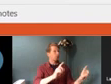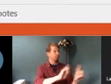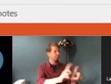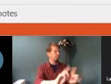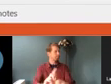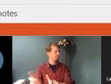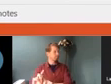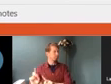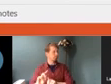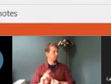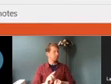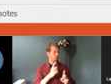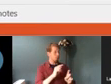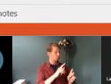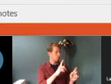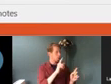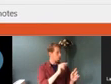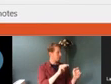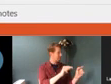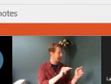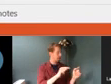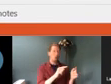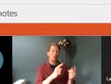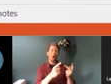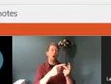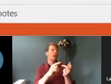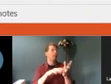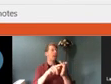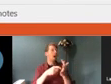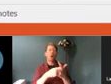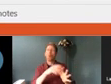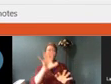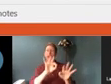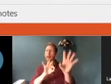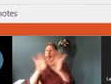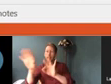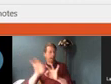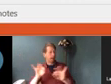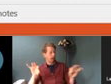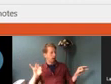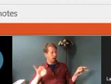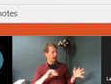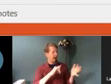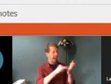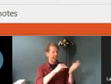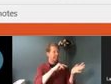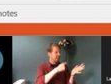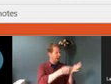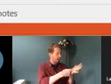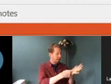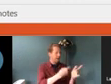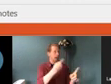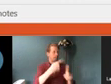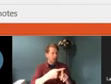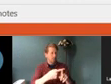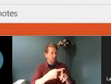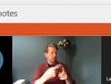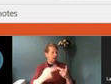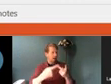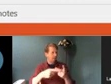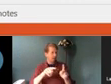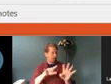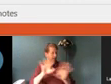to be only STRs, it could be combined with other markers. It could be STRs plus SNPs. It could be also